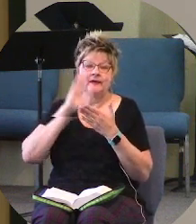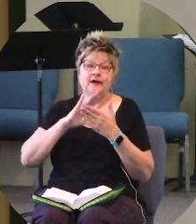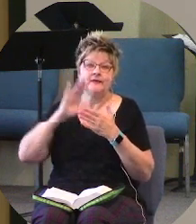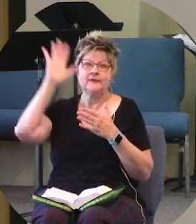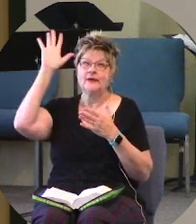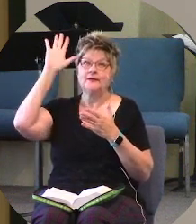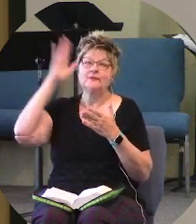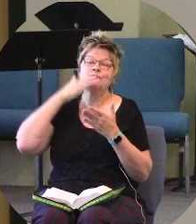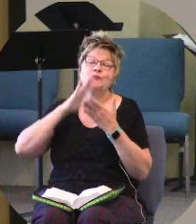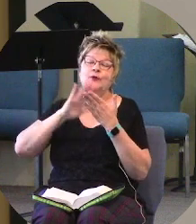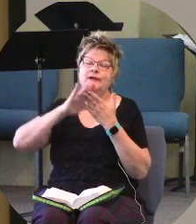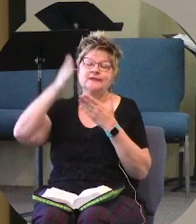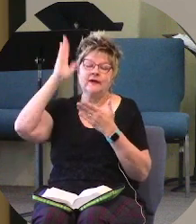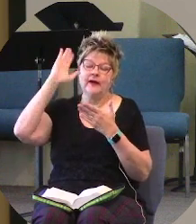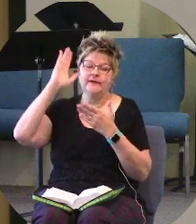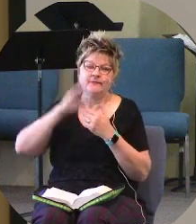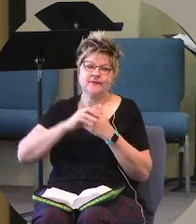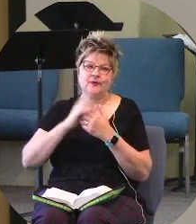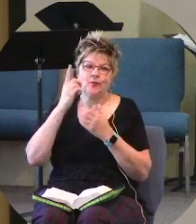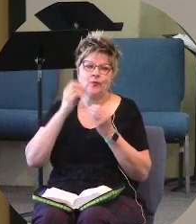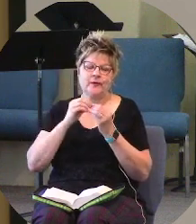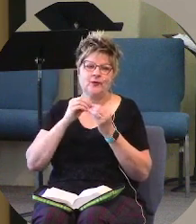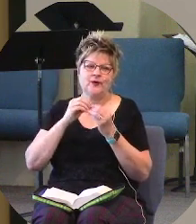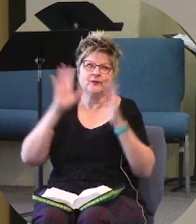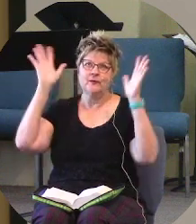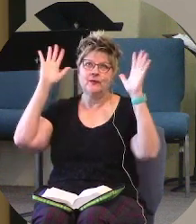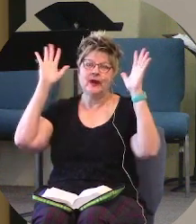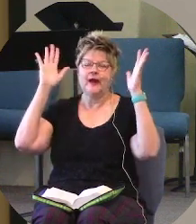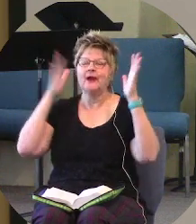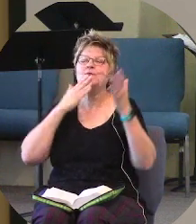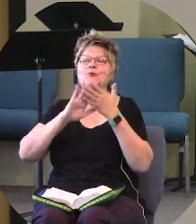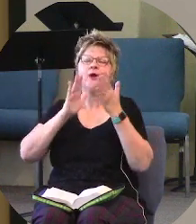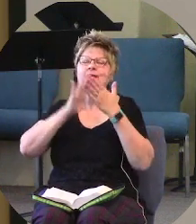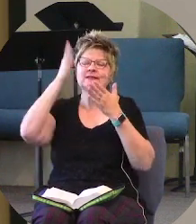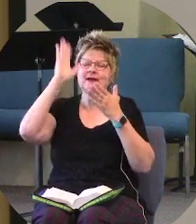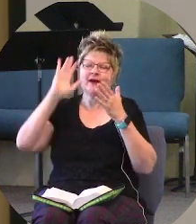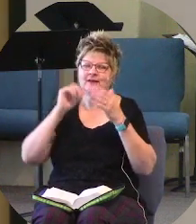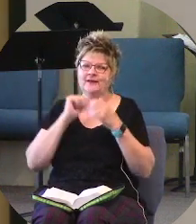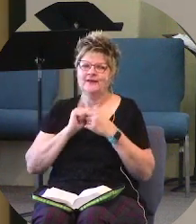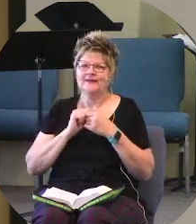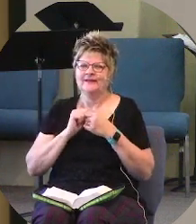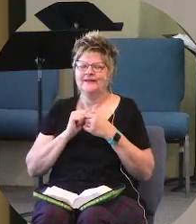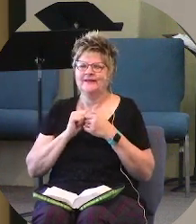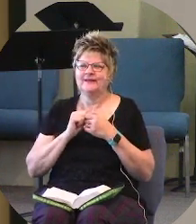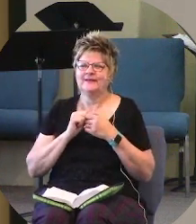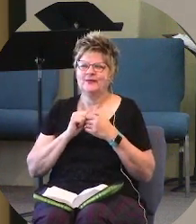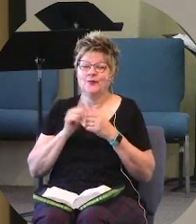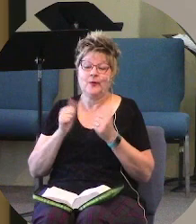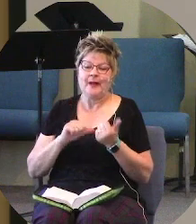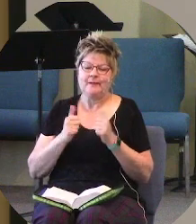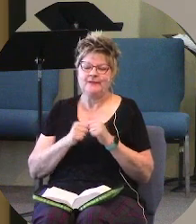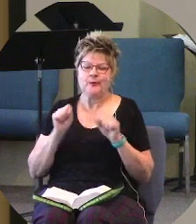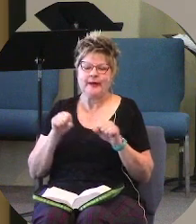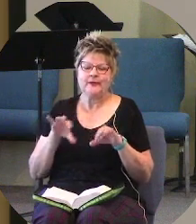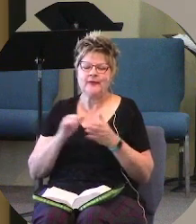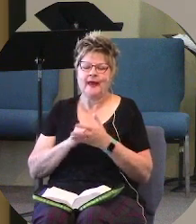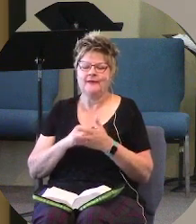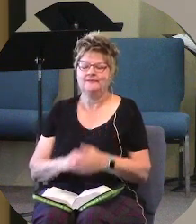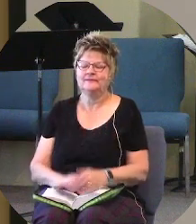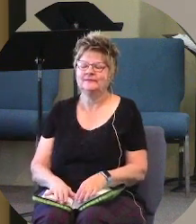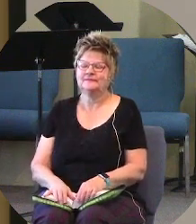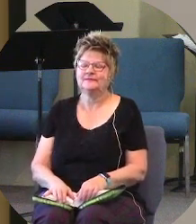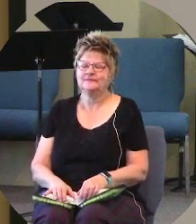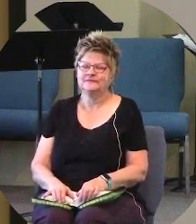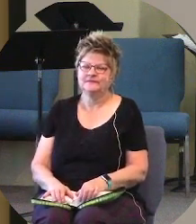and go, praise God? Okay, one more time, both hands. Ooh, praise God. We're not Pentecostal, but we are Baptist. See, it's